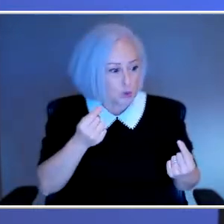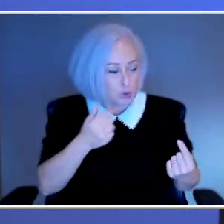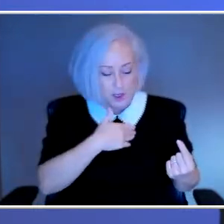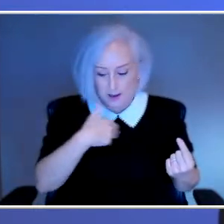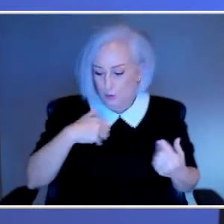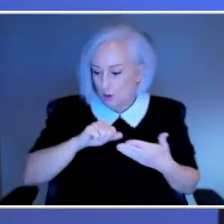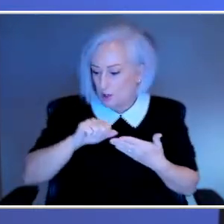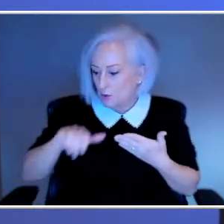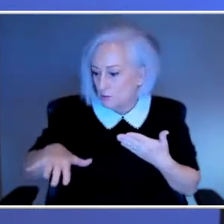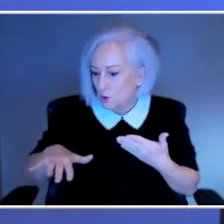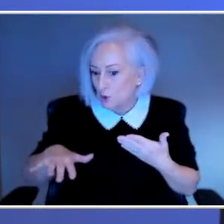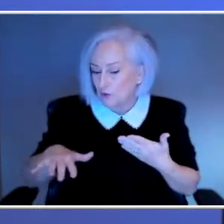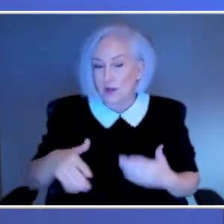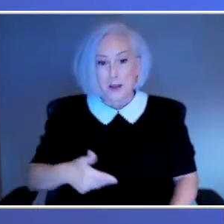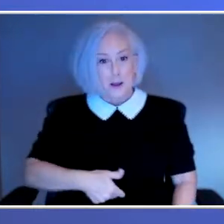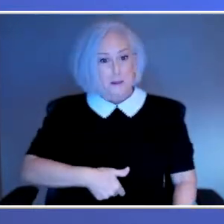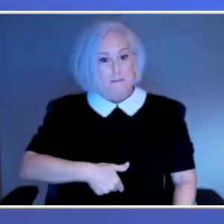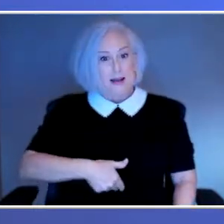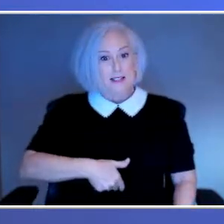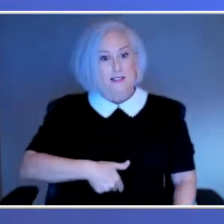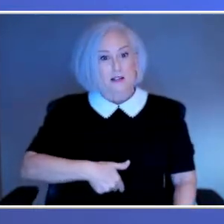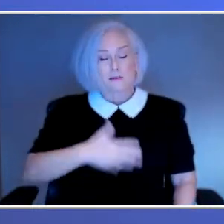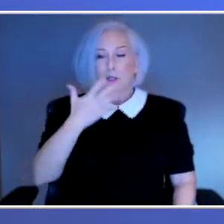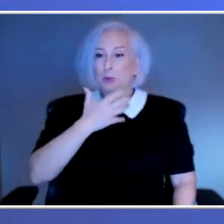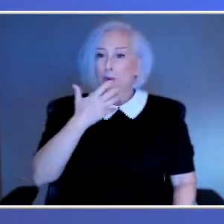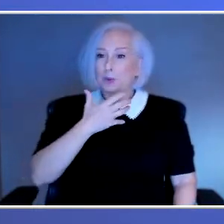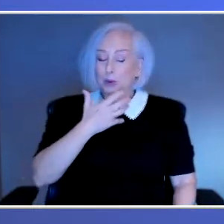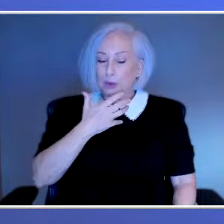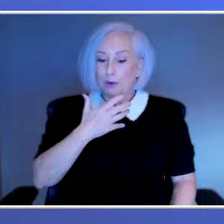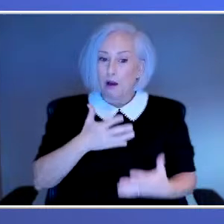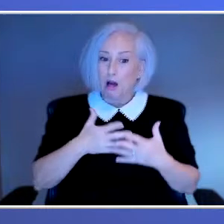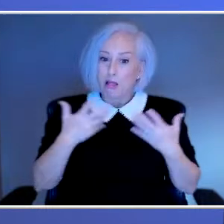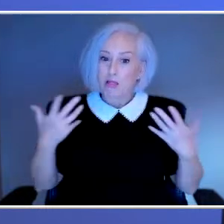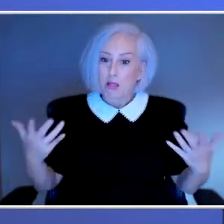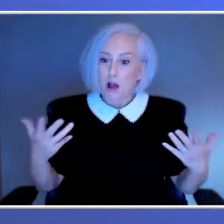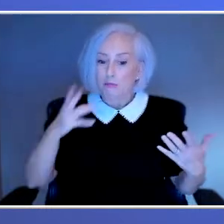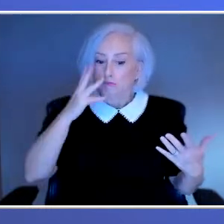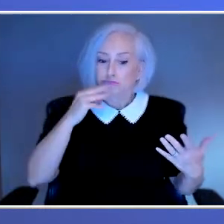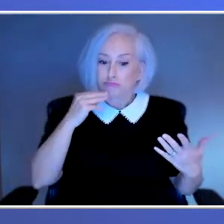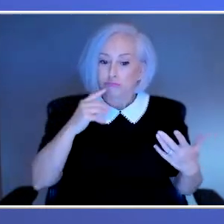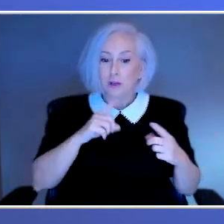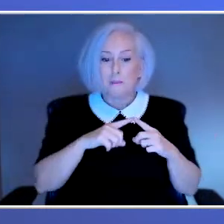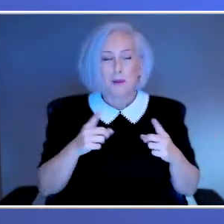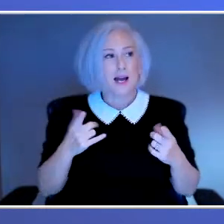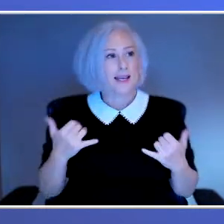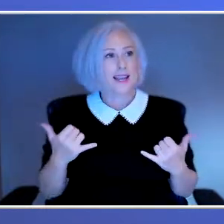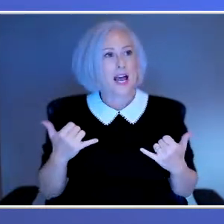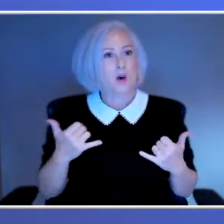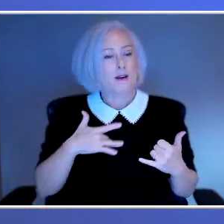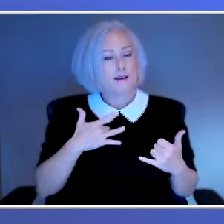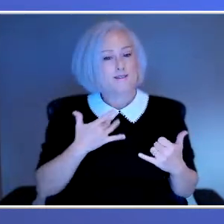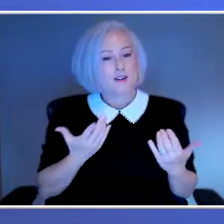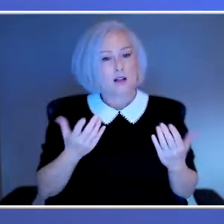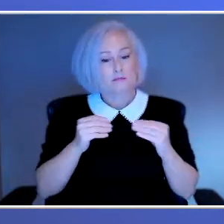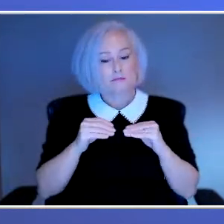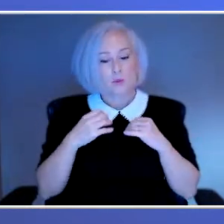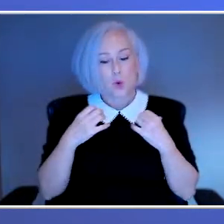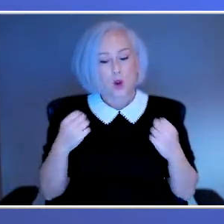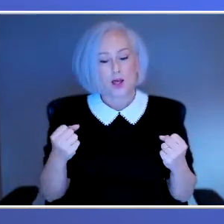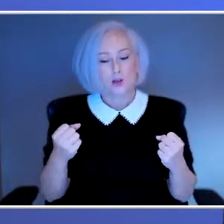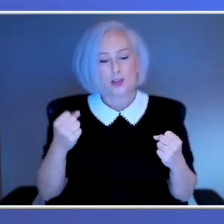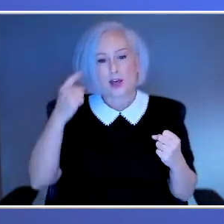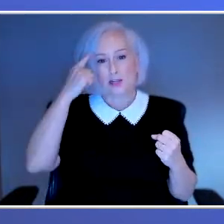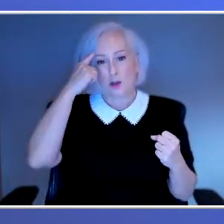was a lot, but I was finally at a healthy time in my life where I thought, okay, I'm gonna do